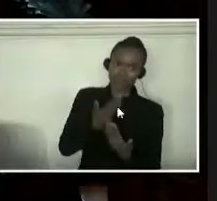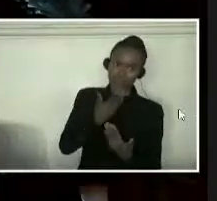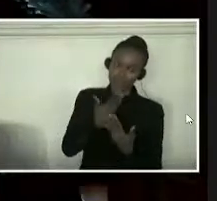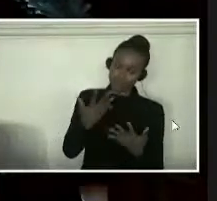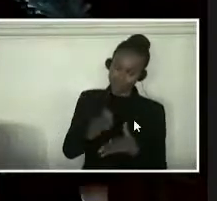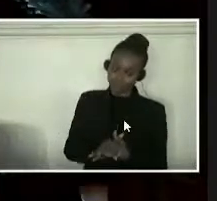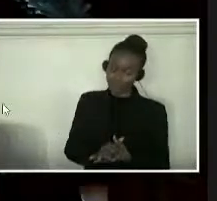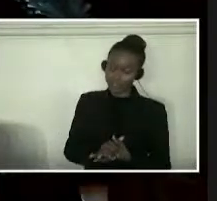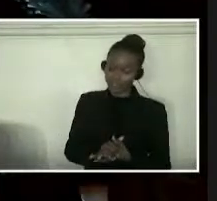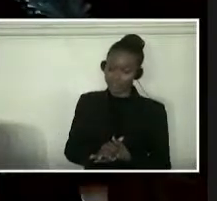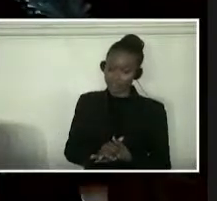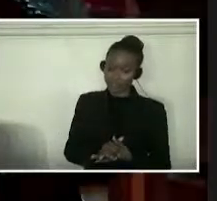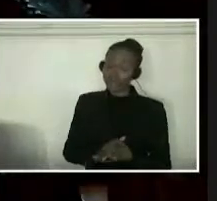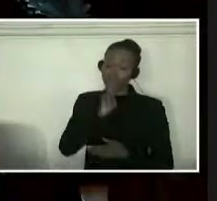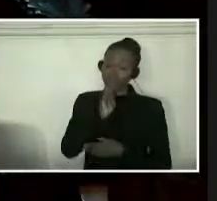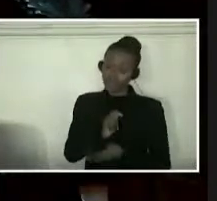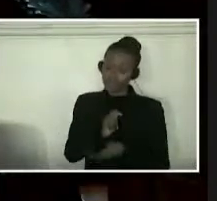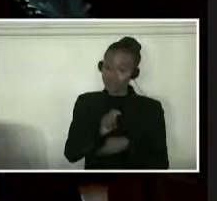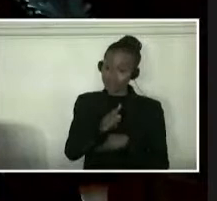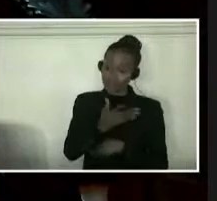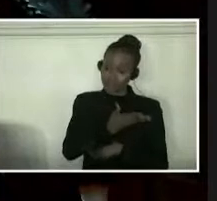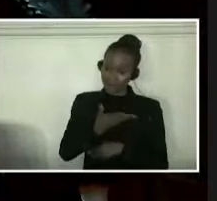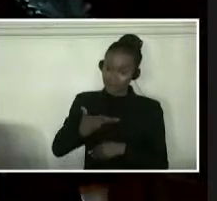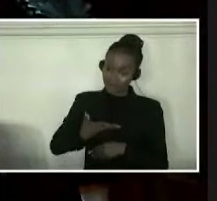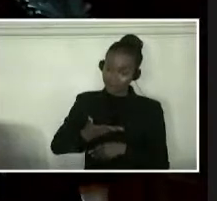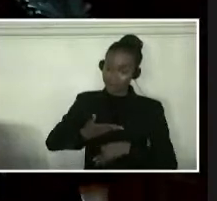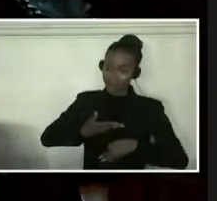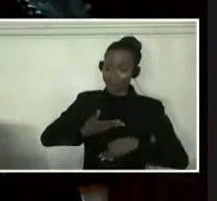became surrogate parents to my daughters